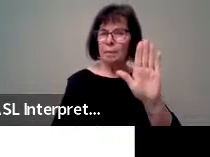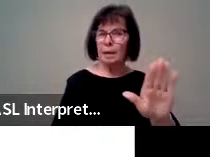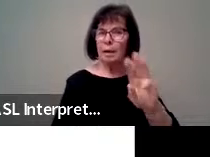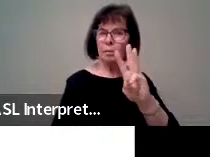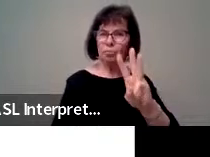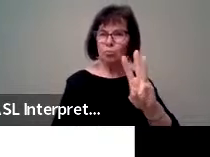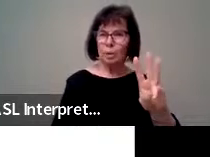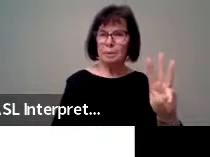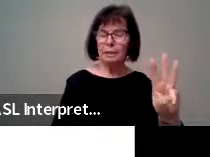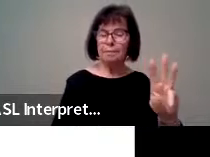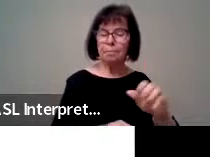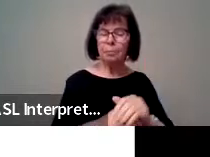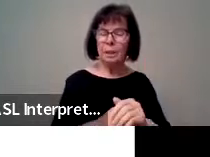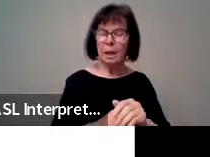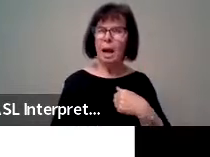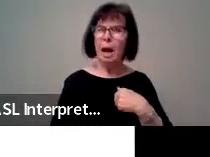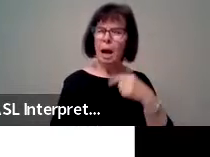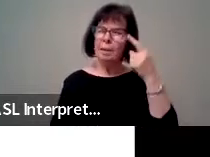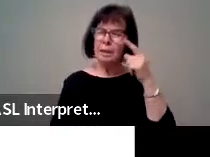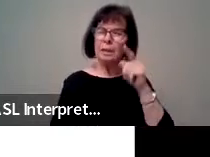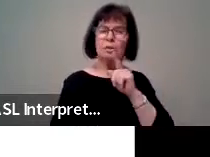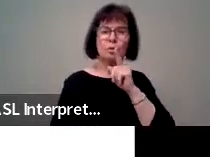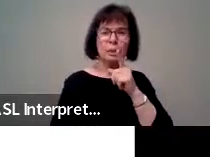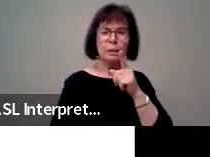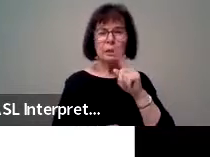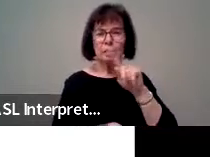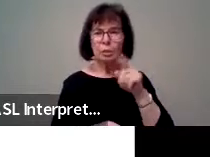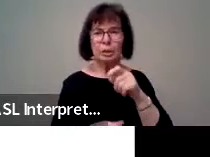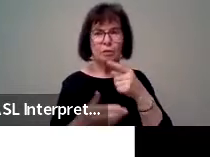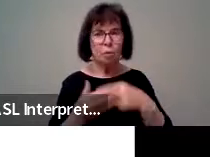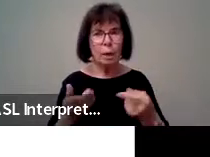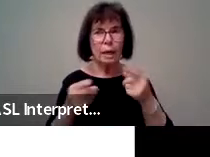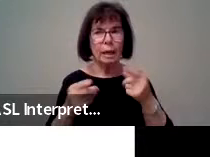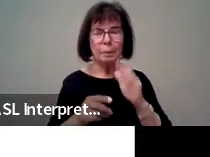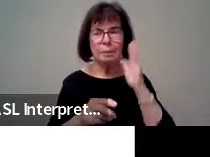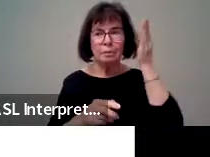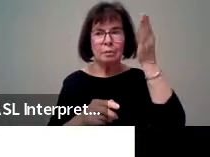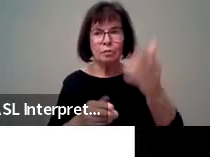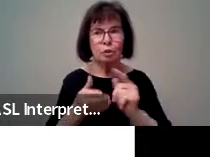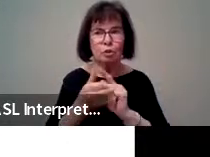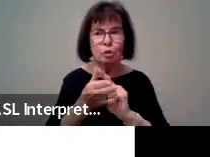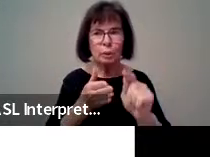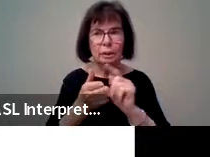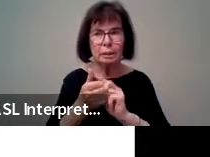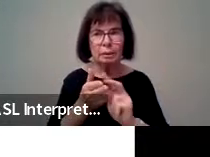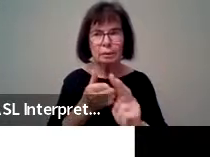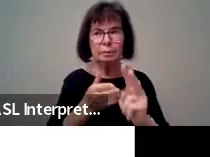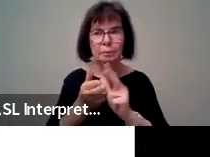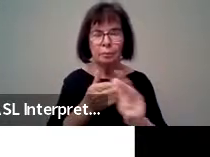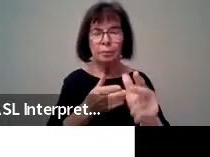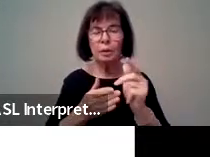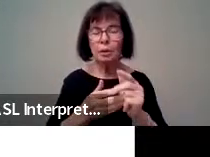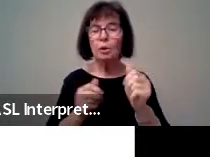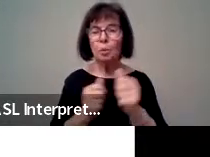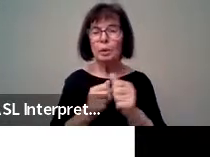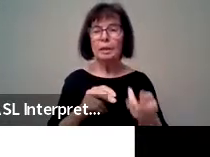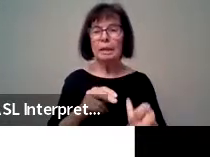I think it's really just a question of what happens in the coming weeks with this, with these increases. Next